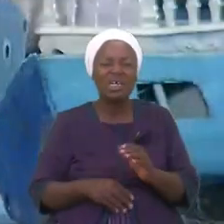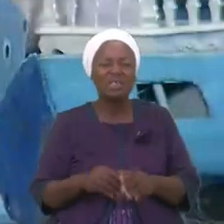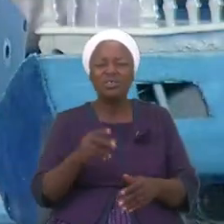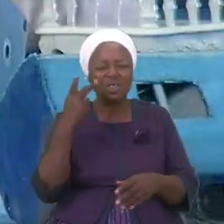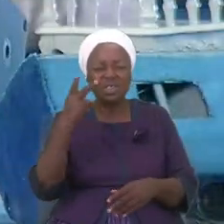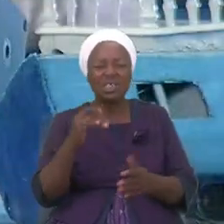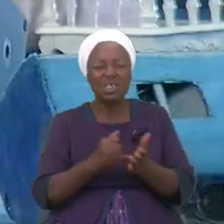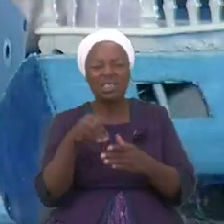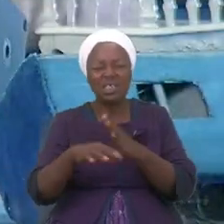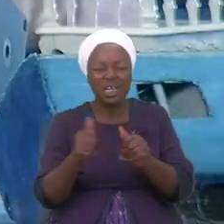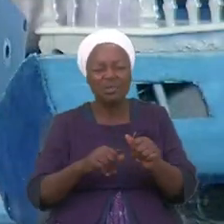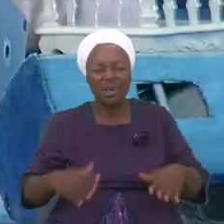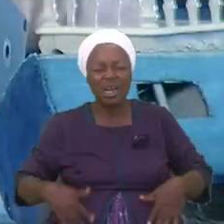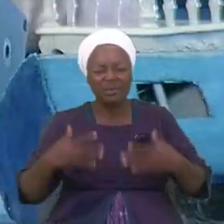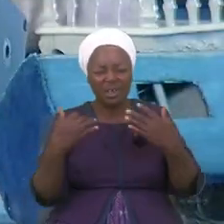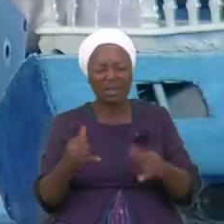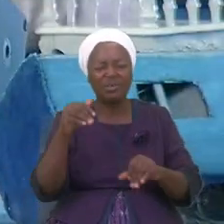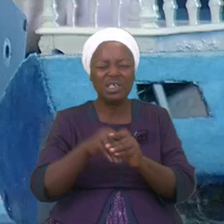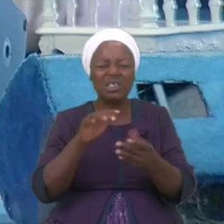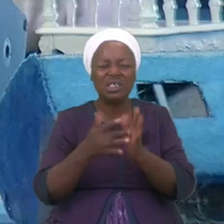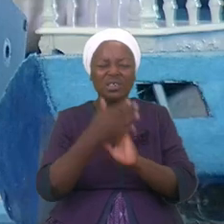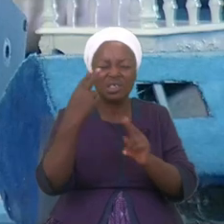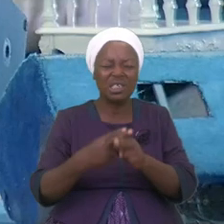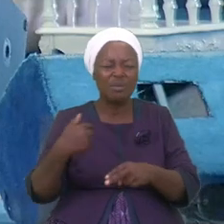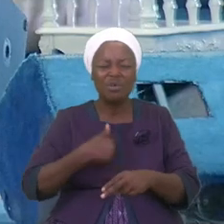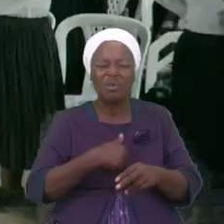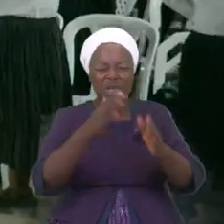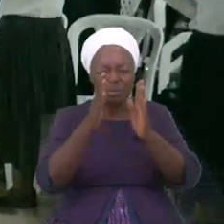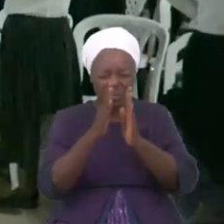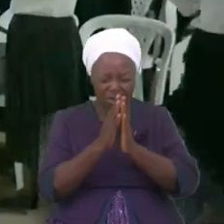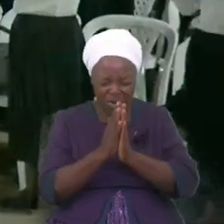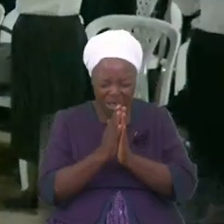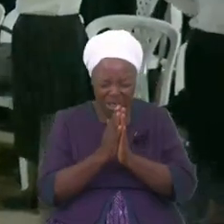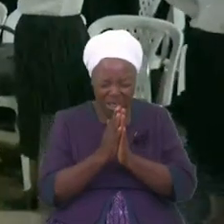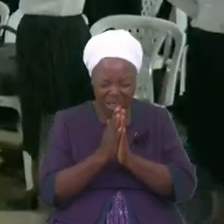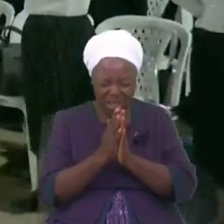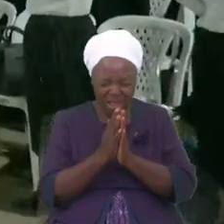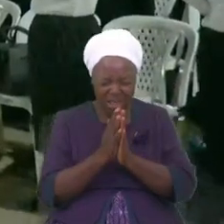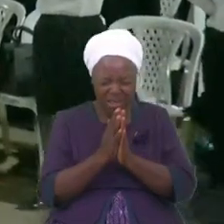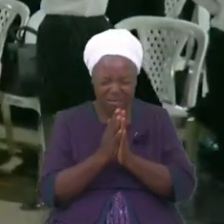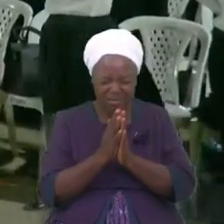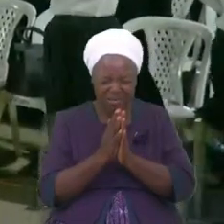now. In Jesus' name we pray.